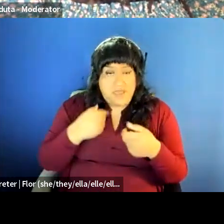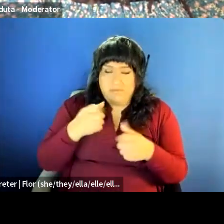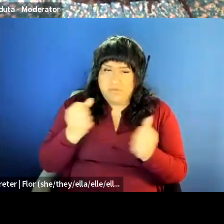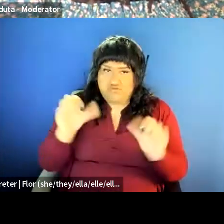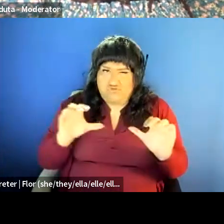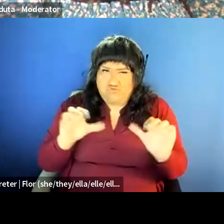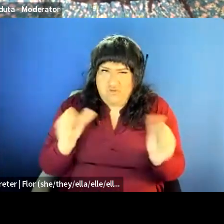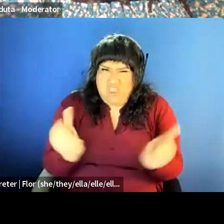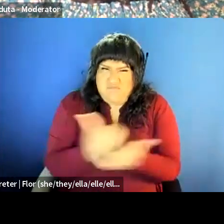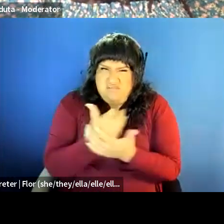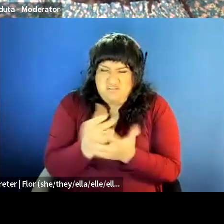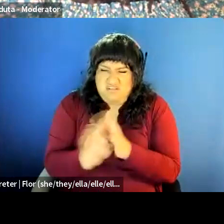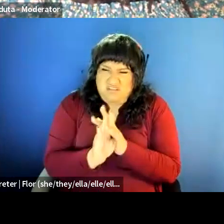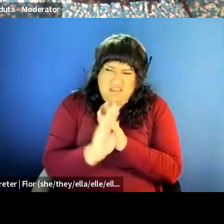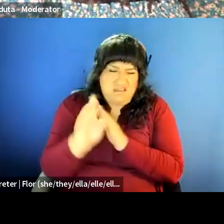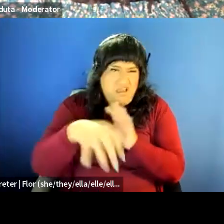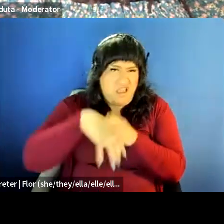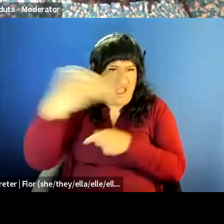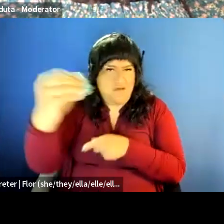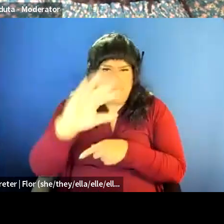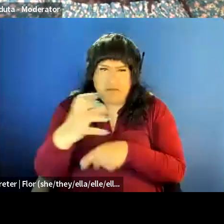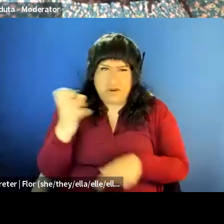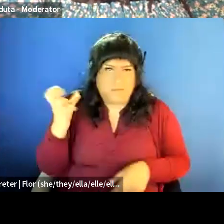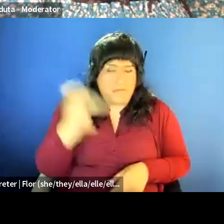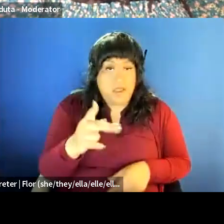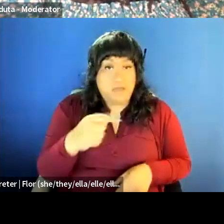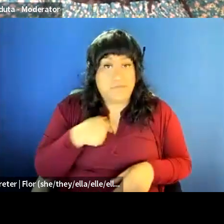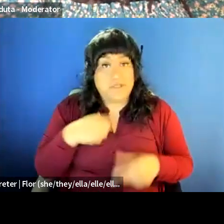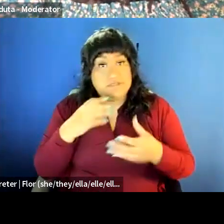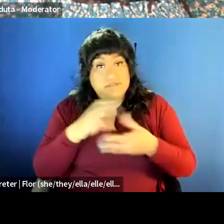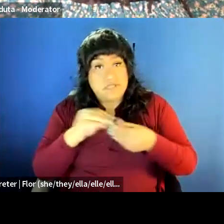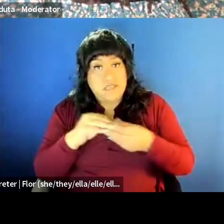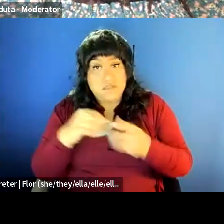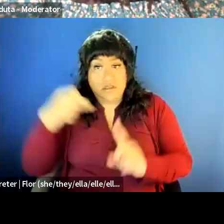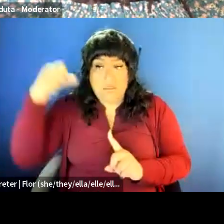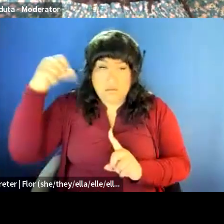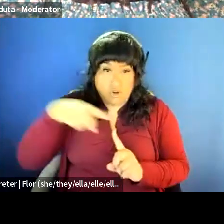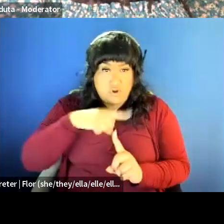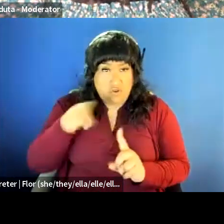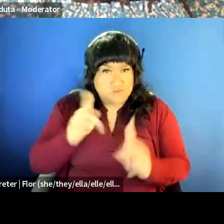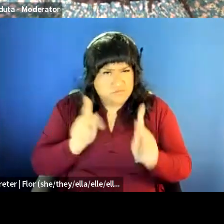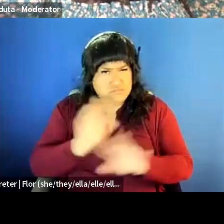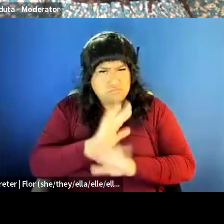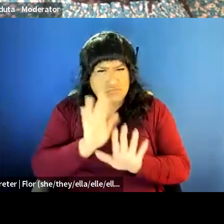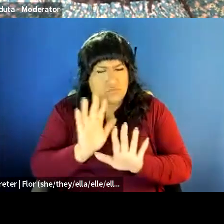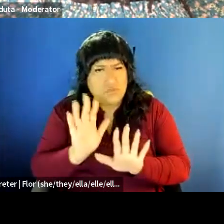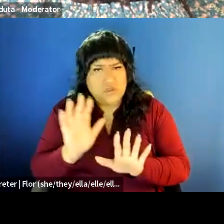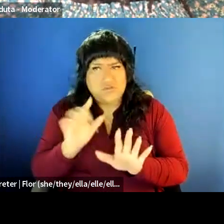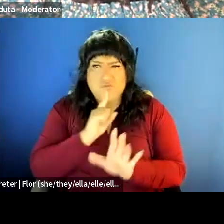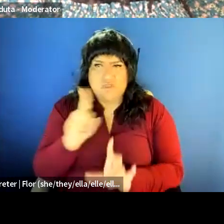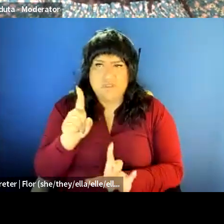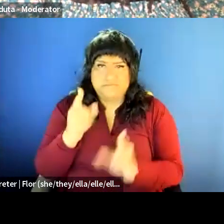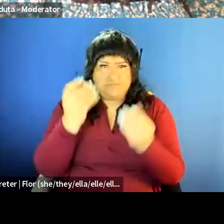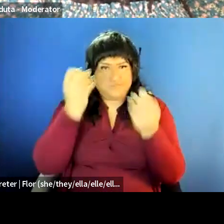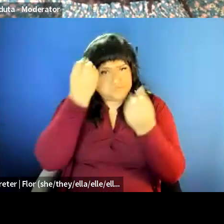and never come back. And so I don't say that to like activate all these people. It's more to activate us to know that like